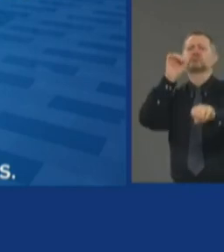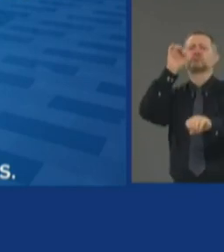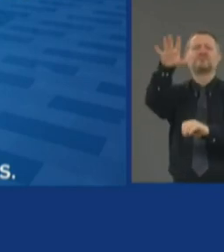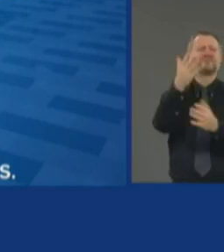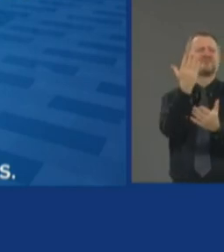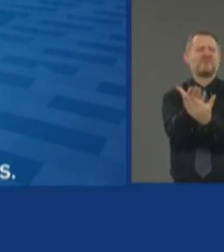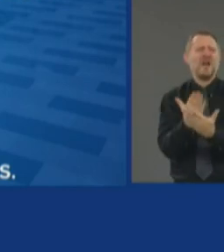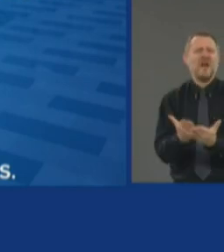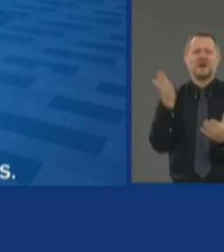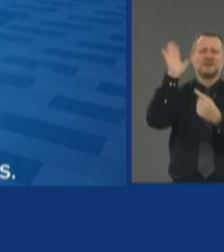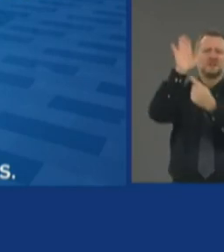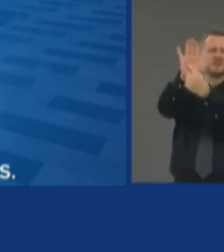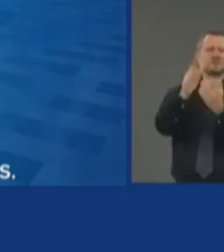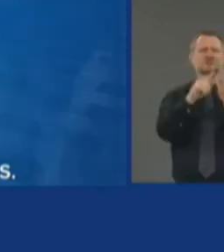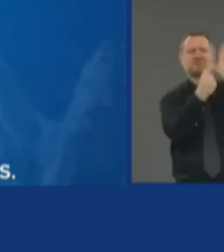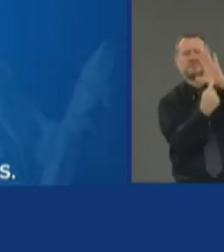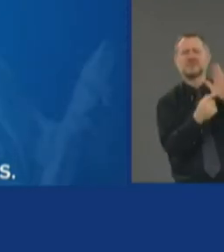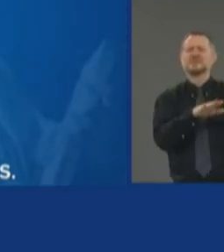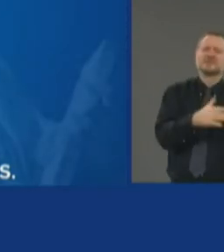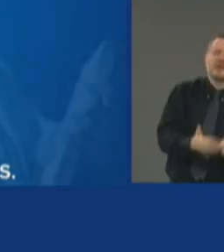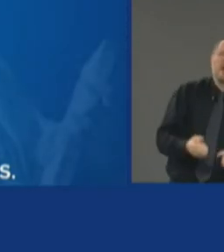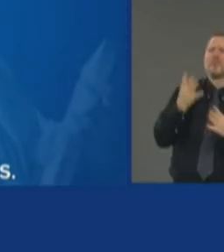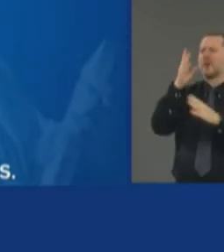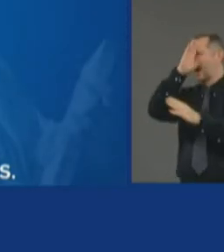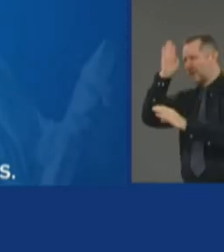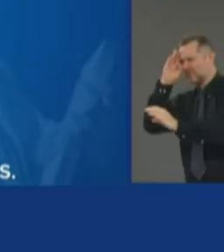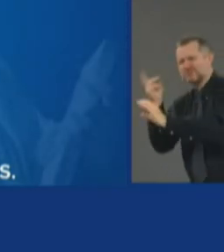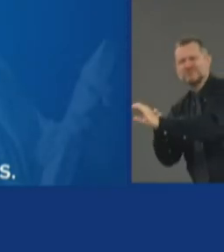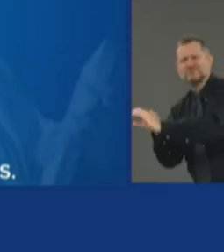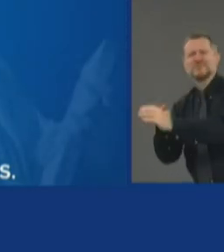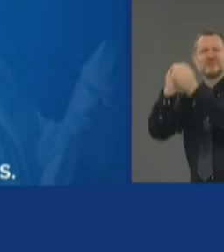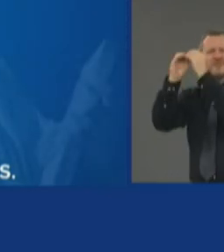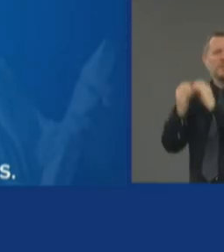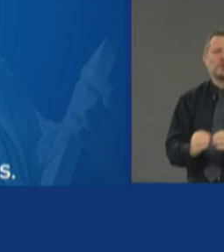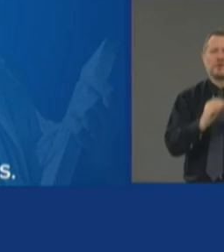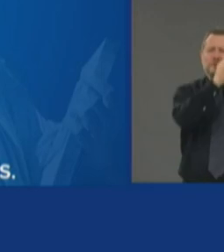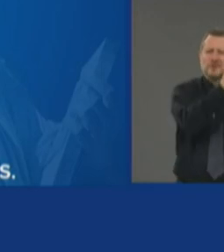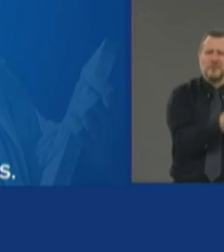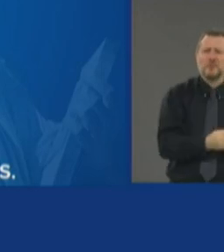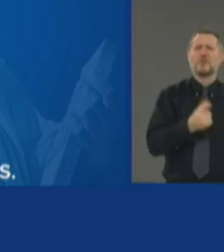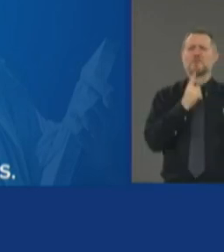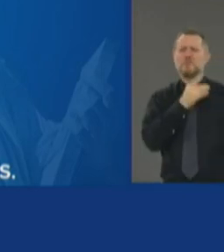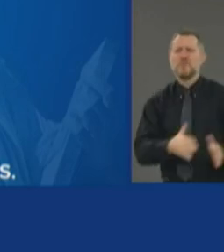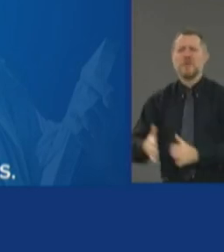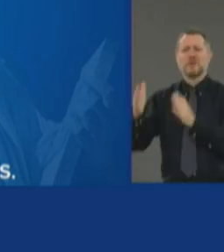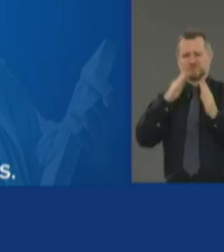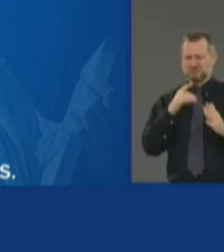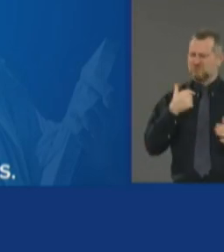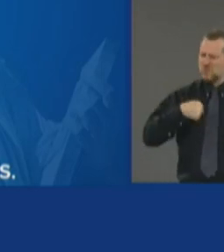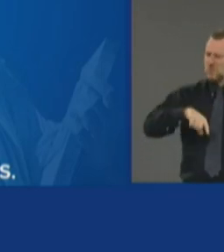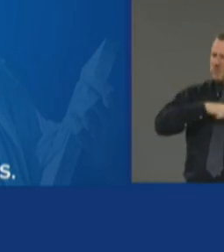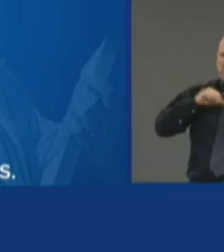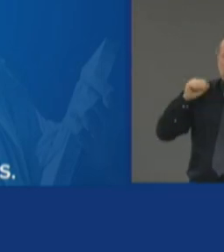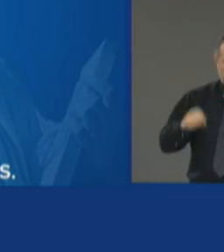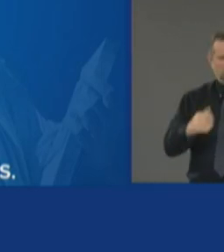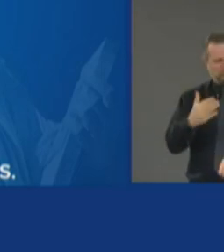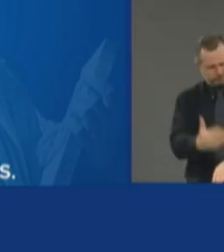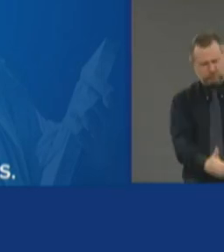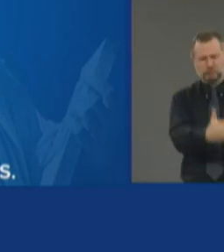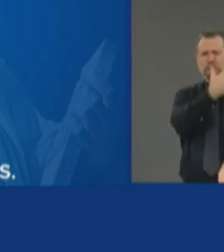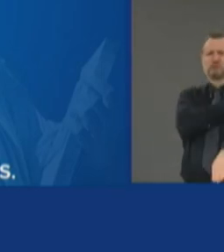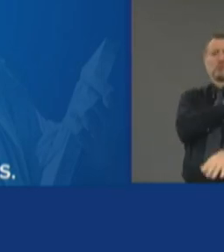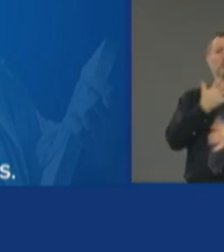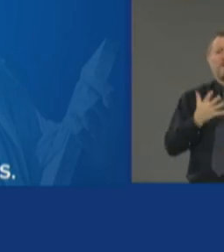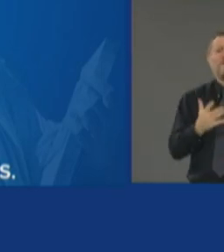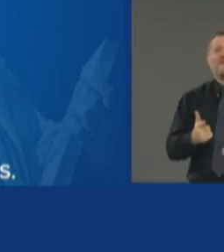Here are the hospitalizations. This is what we're looking for. Here's a plan that I think can take us forward based on those